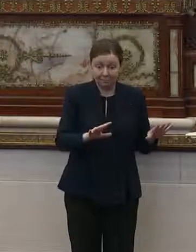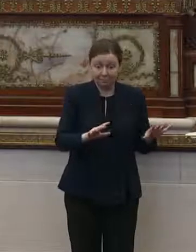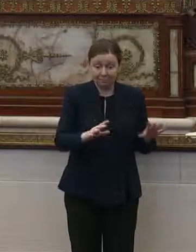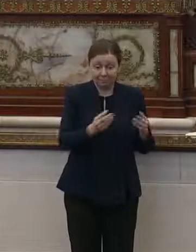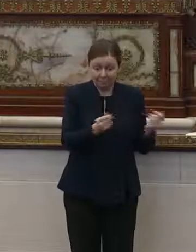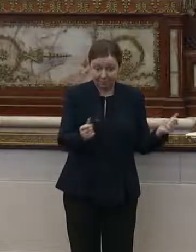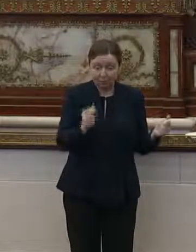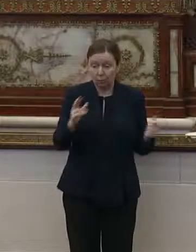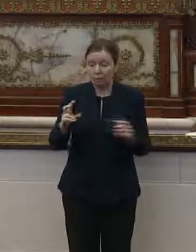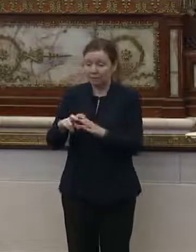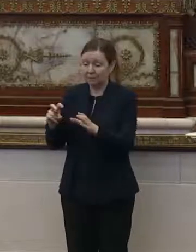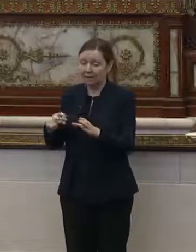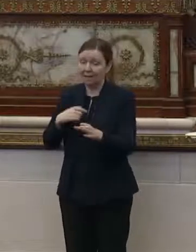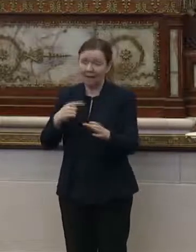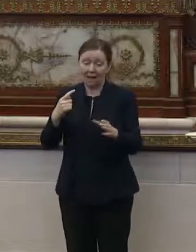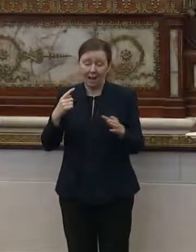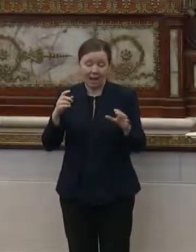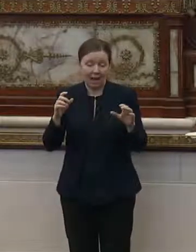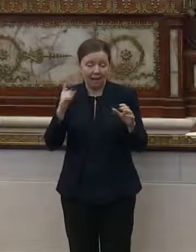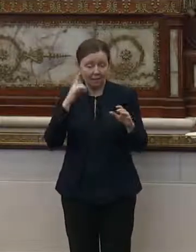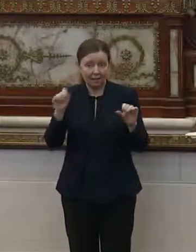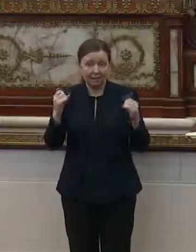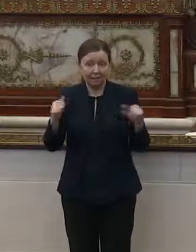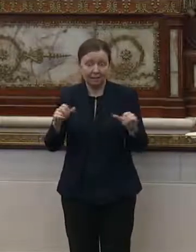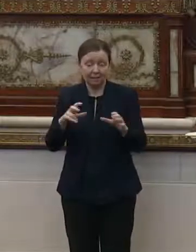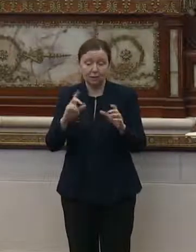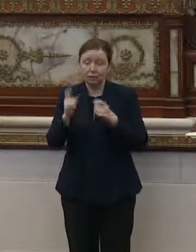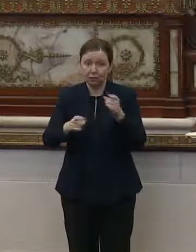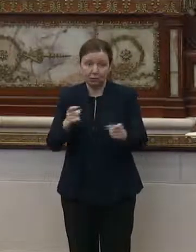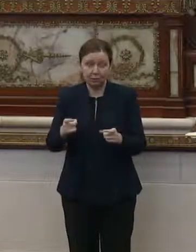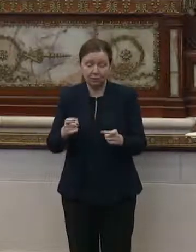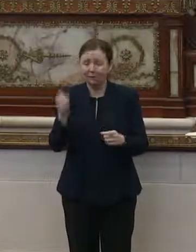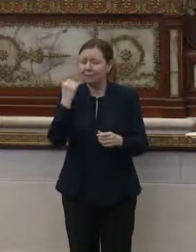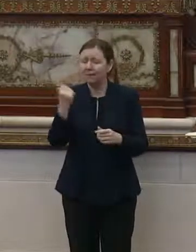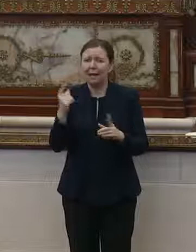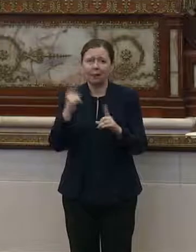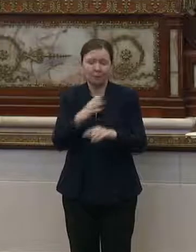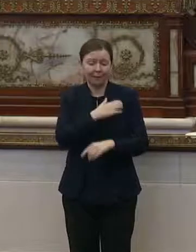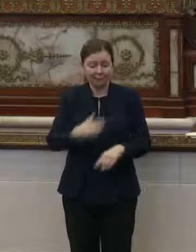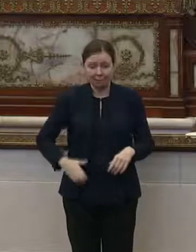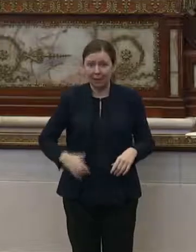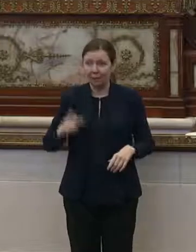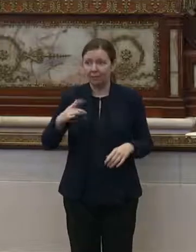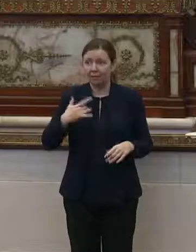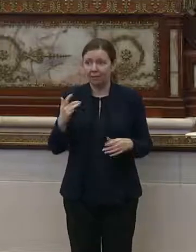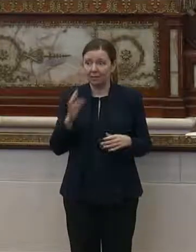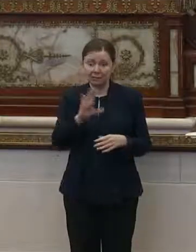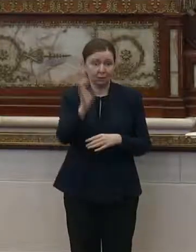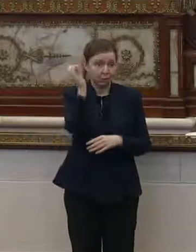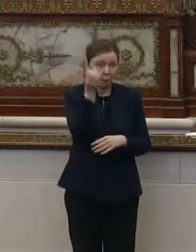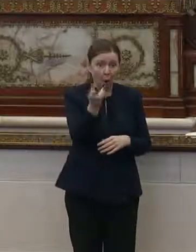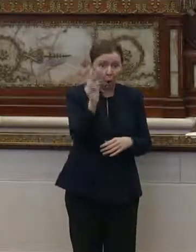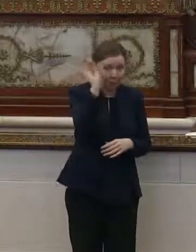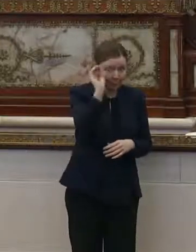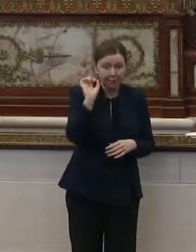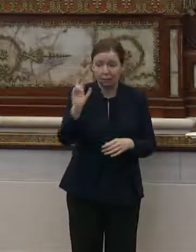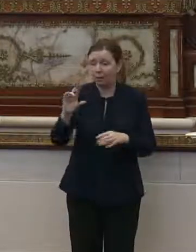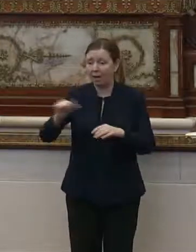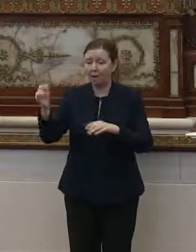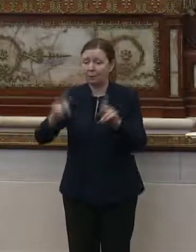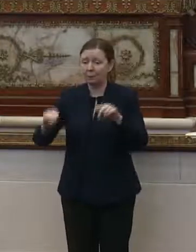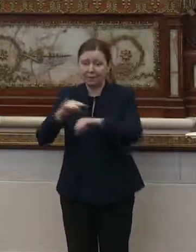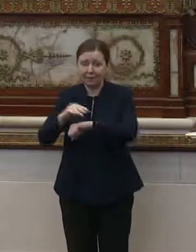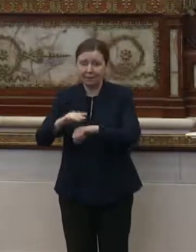still can contribute. I think I have those skills. However, again, at any point, if the mayor feels on his own opinion or on the advice of anyone